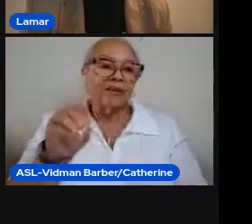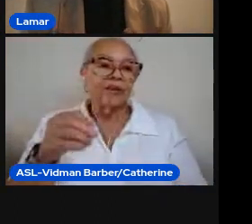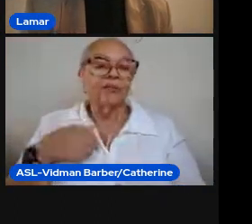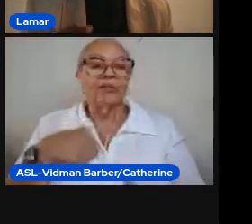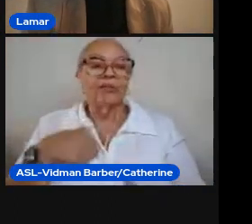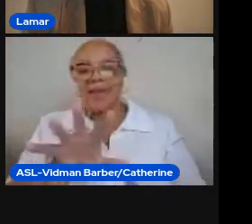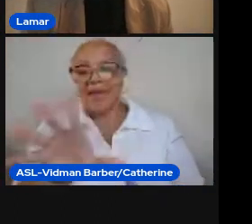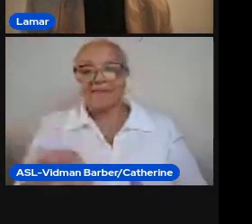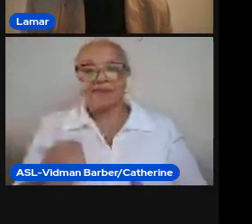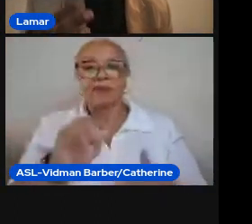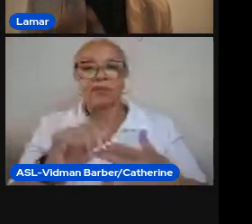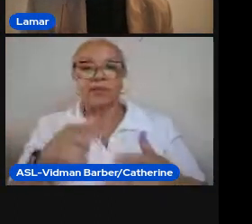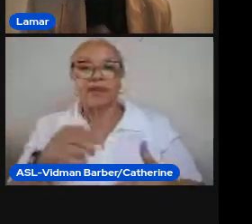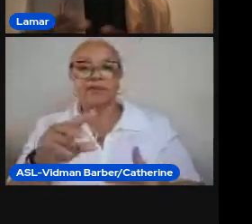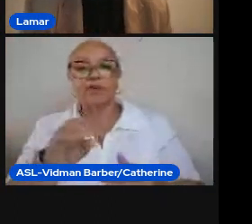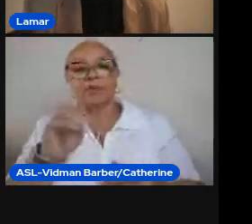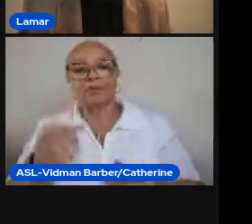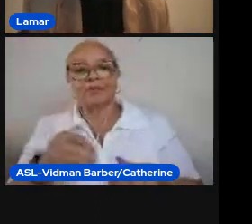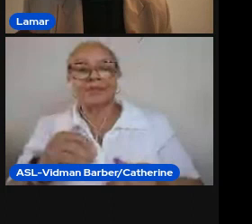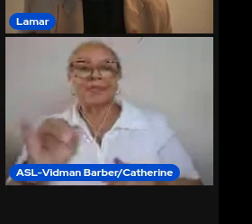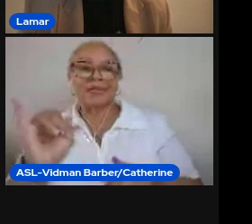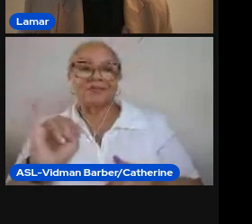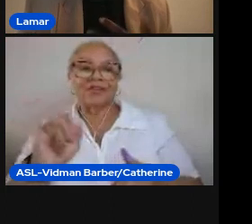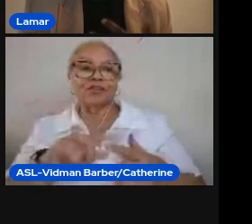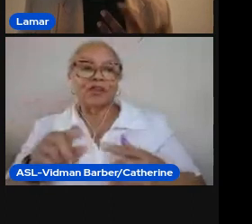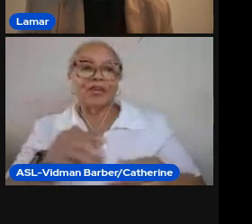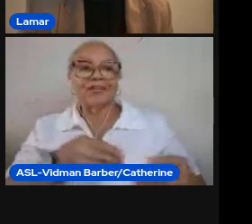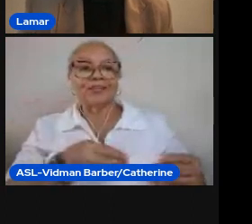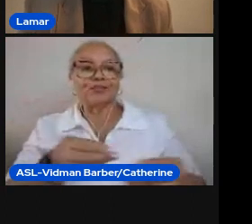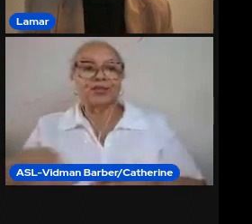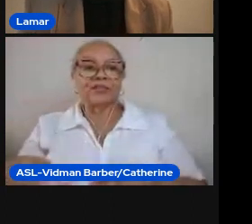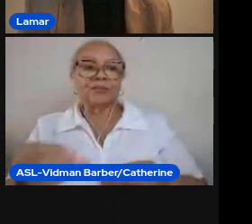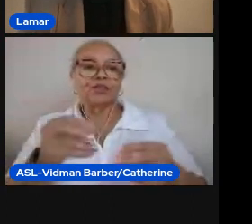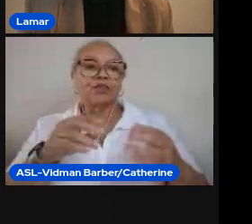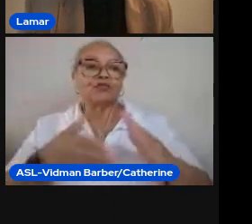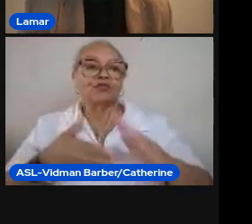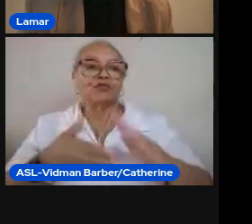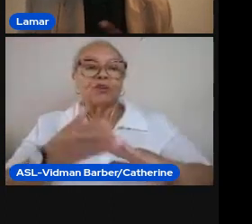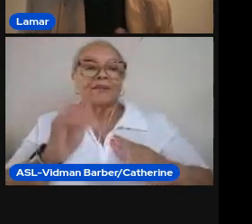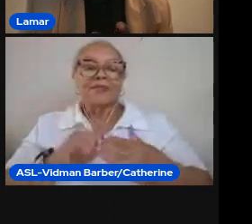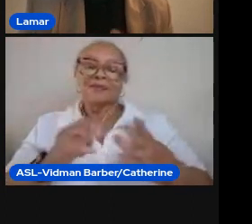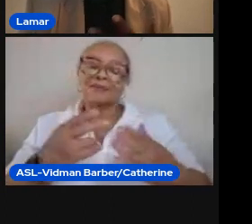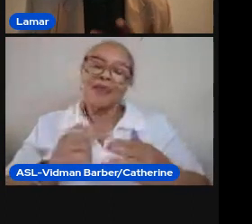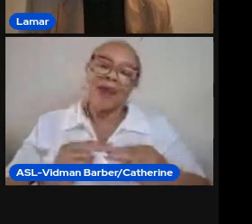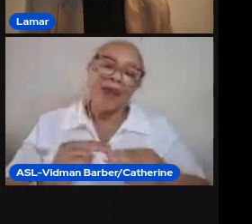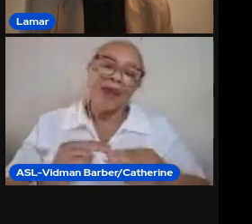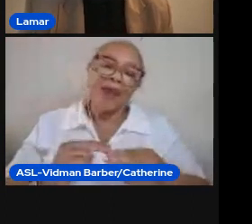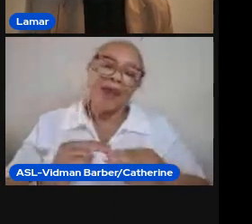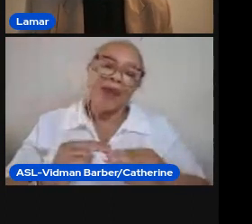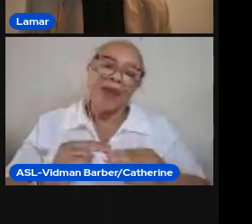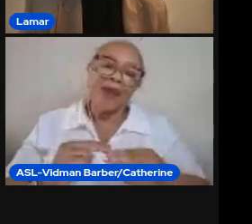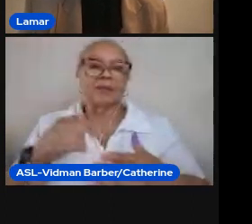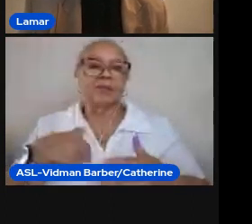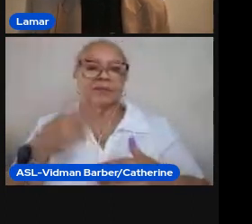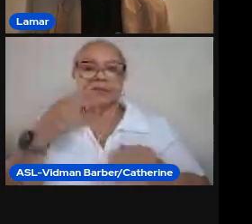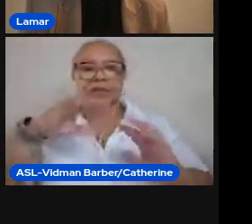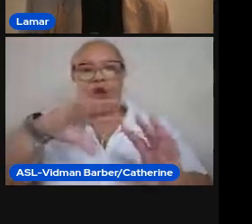30% infection rate and transmission rate, which is the highest that we have seen